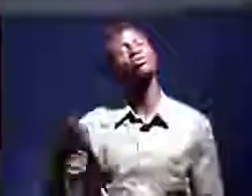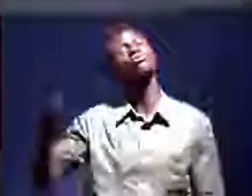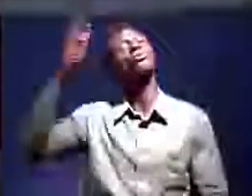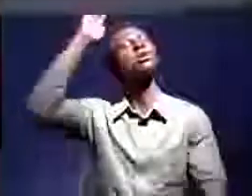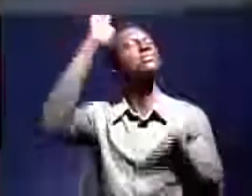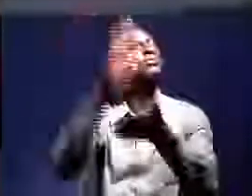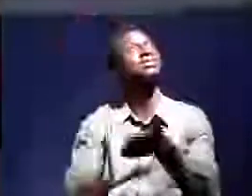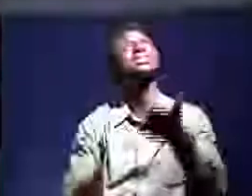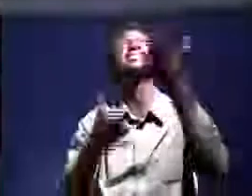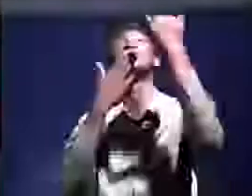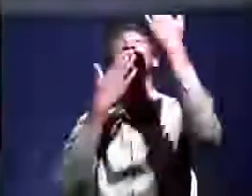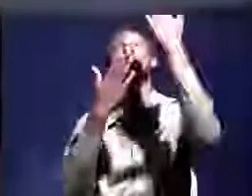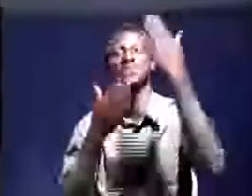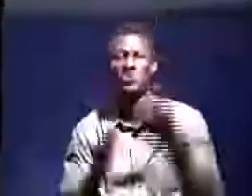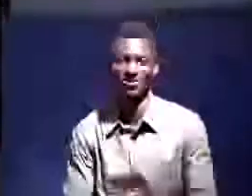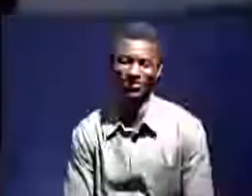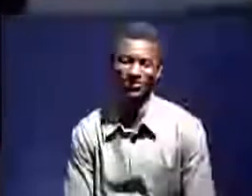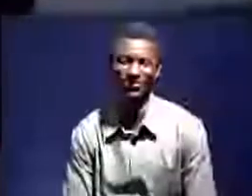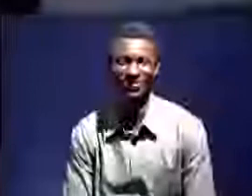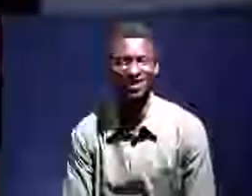At the University of Dodoma,